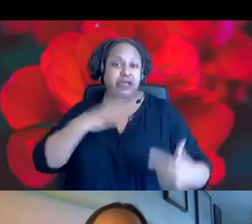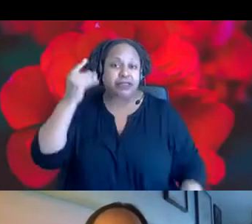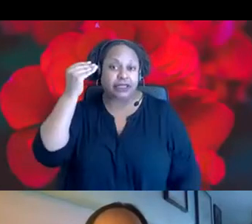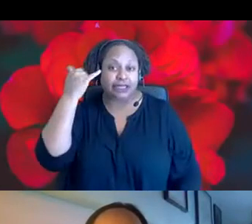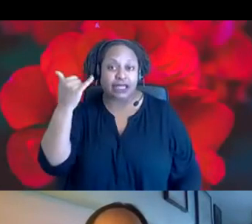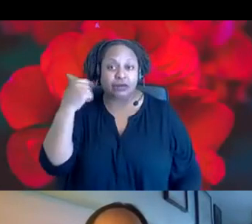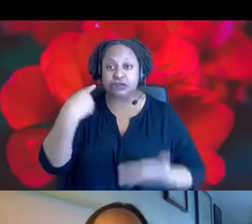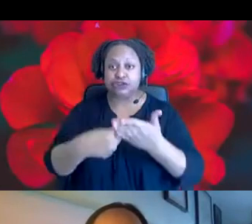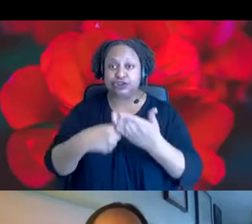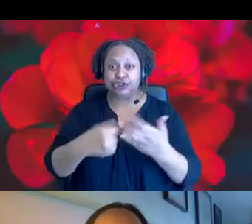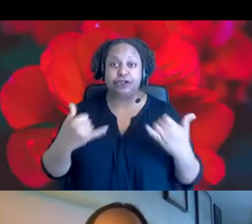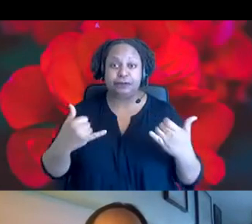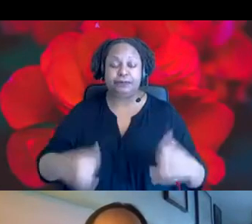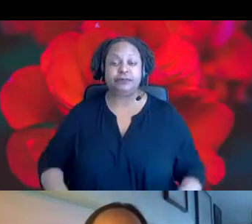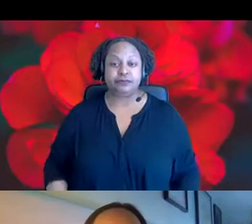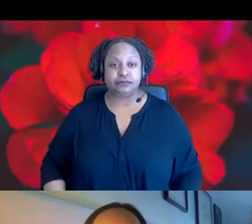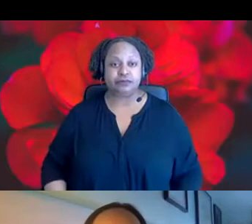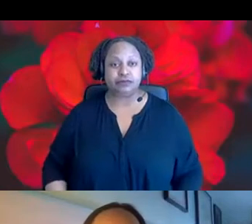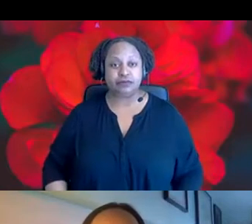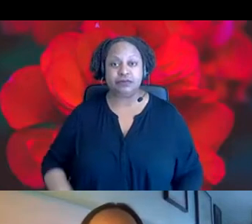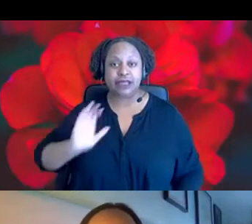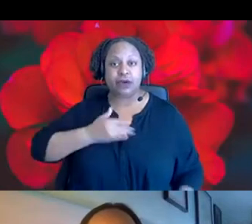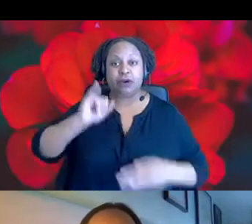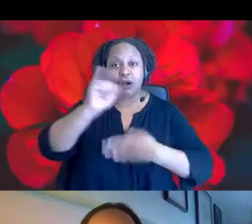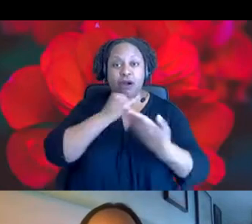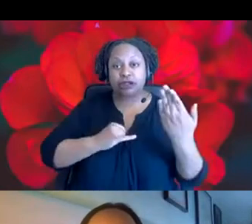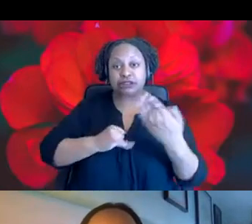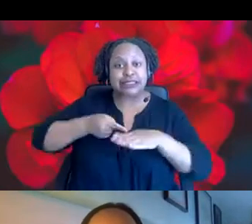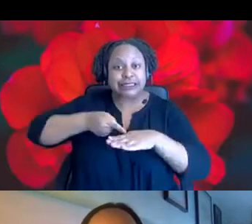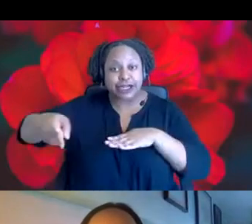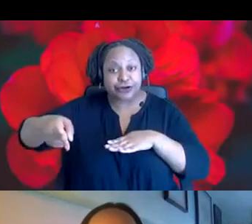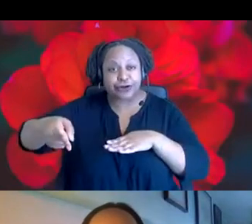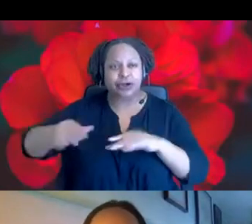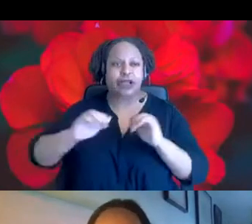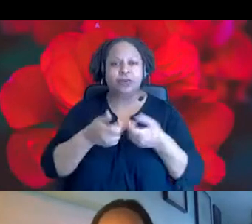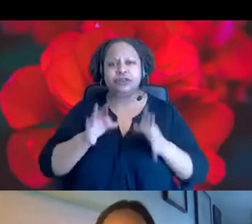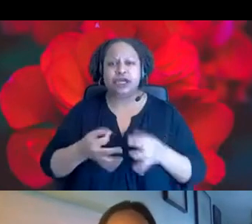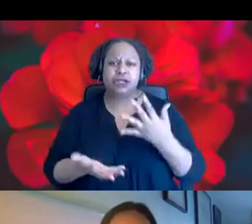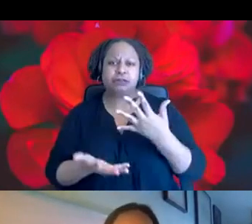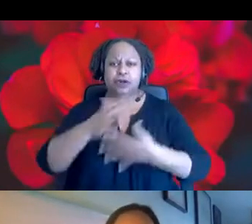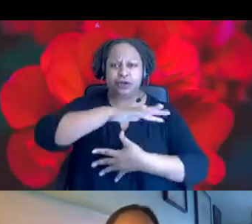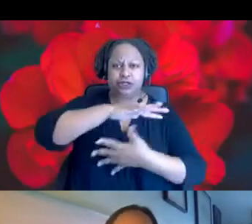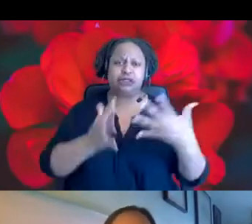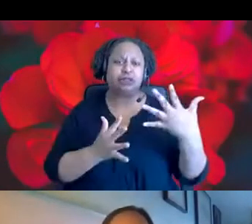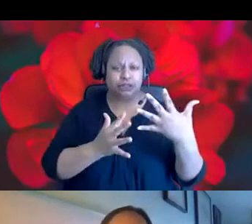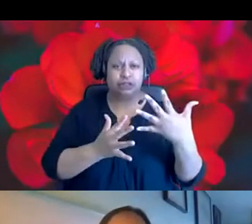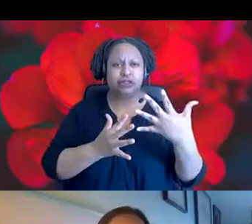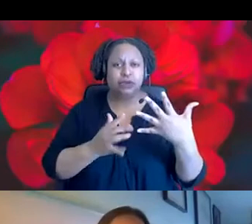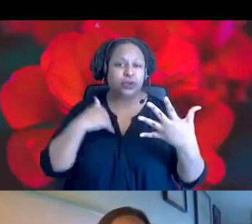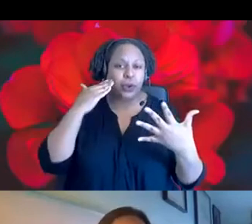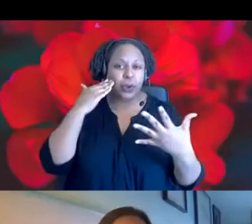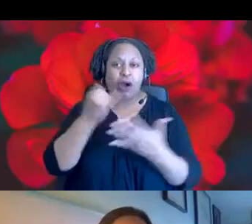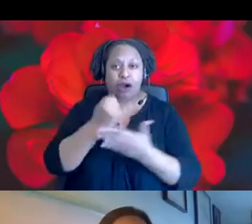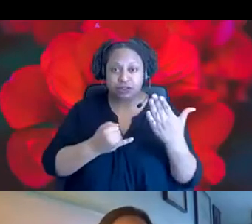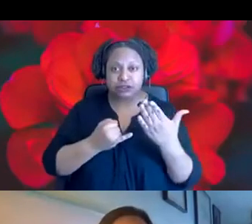this conversation with regards to our sector and how do we prioritize? You know, we know that the arts living wage